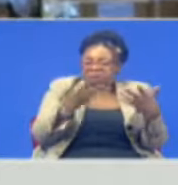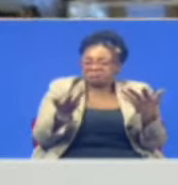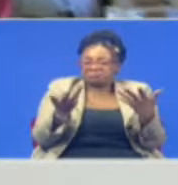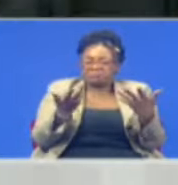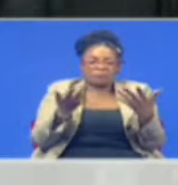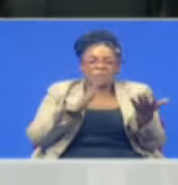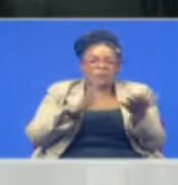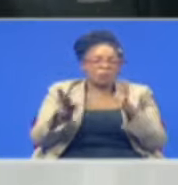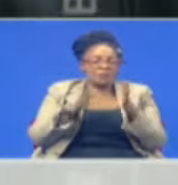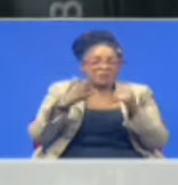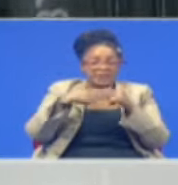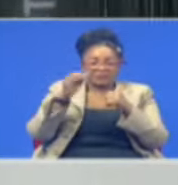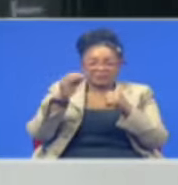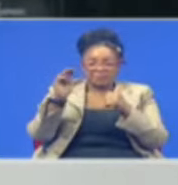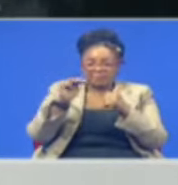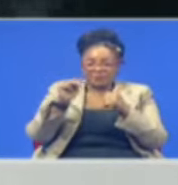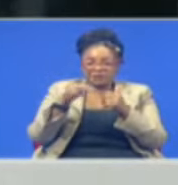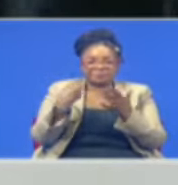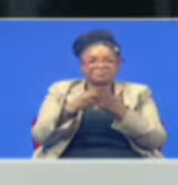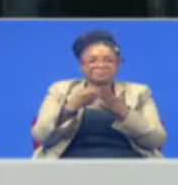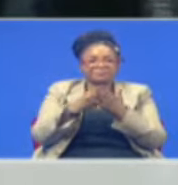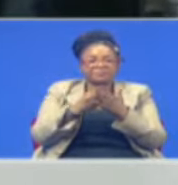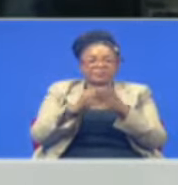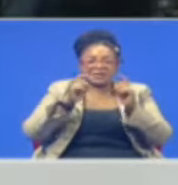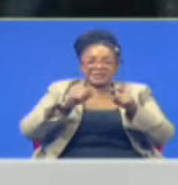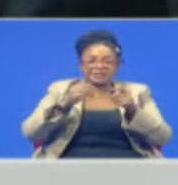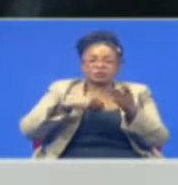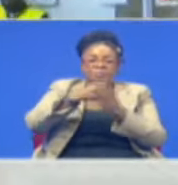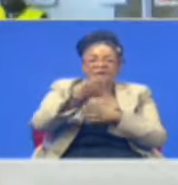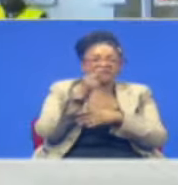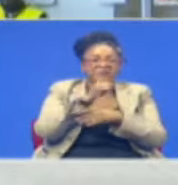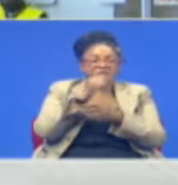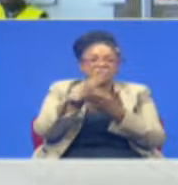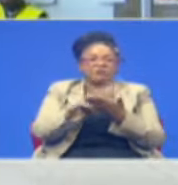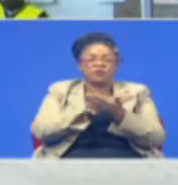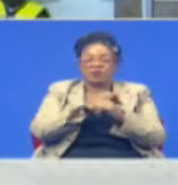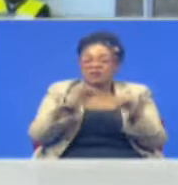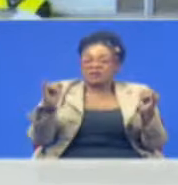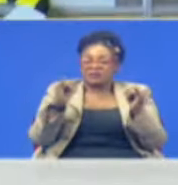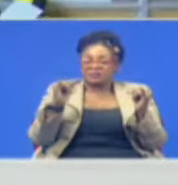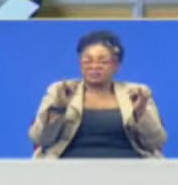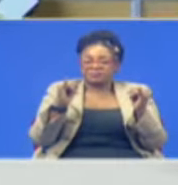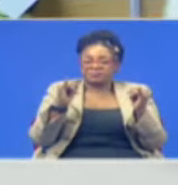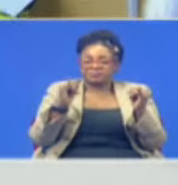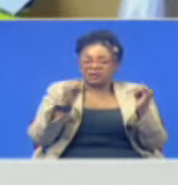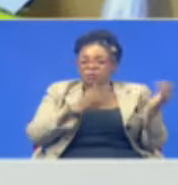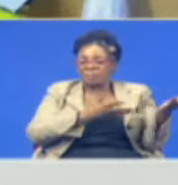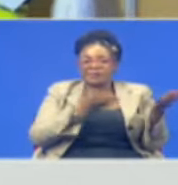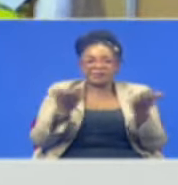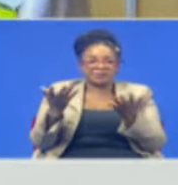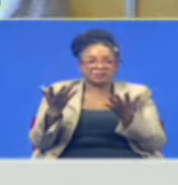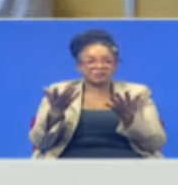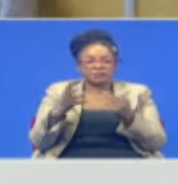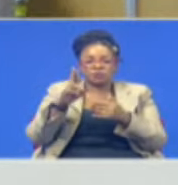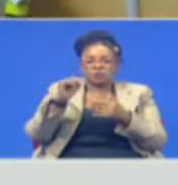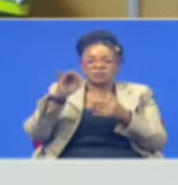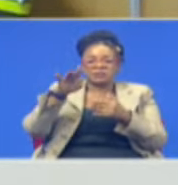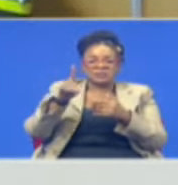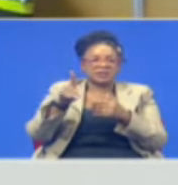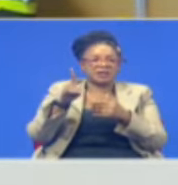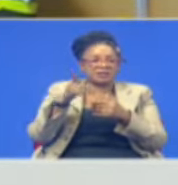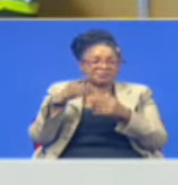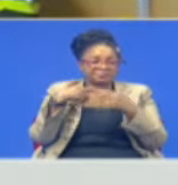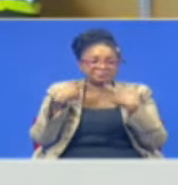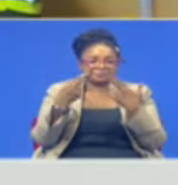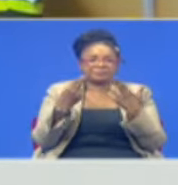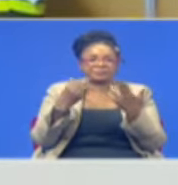the 90 million shillings tax KRA needed paid out before clearing the consignment could be released. USAID is reported